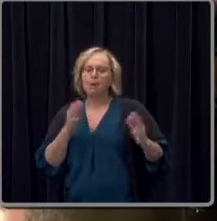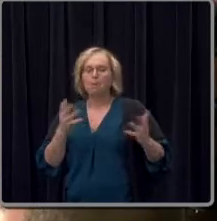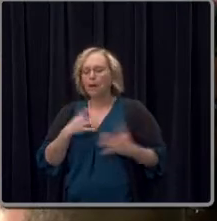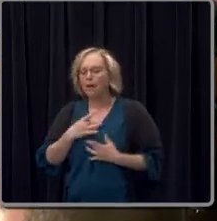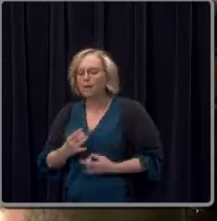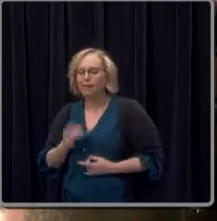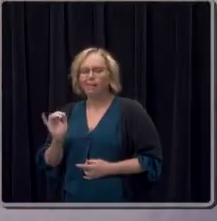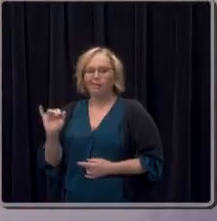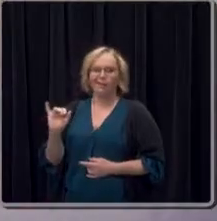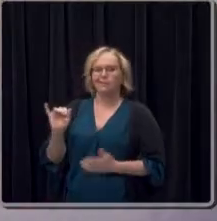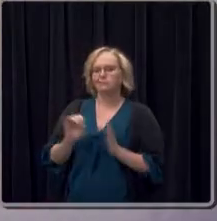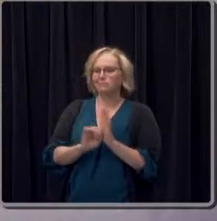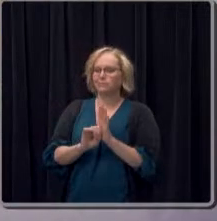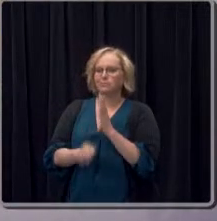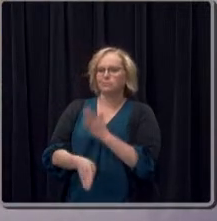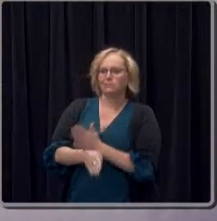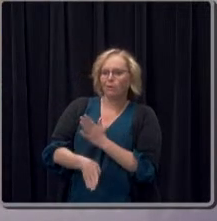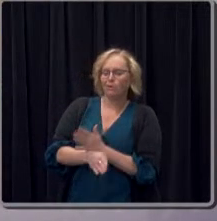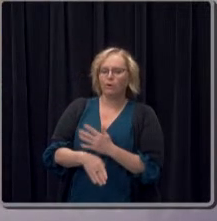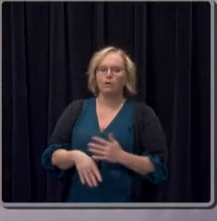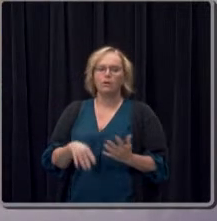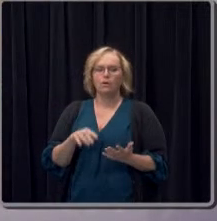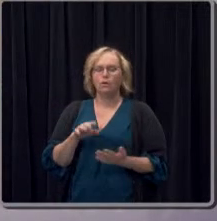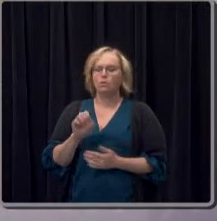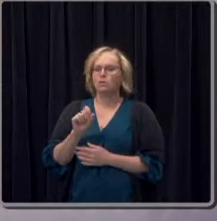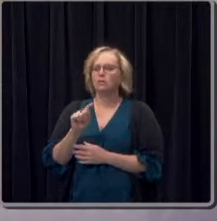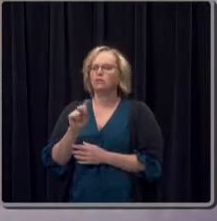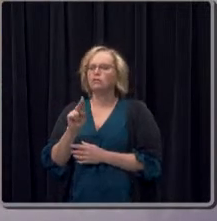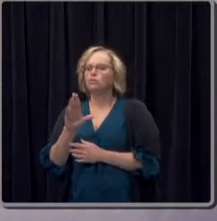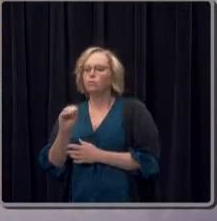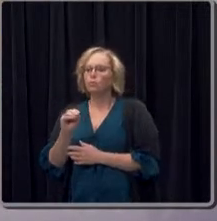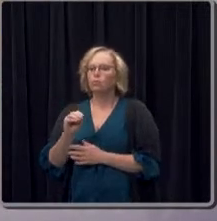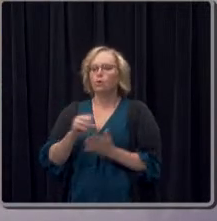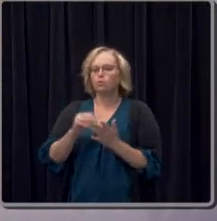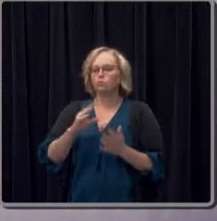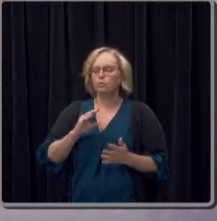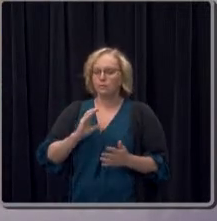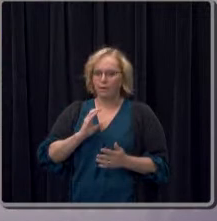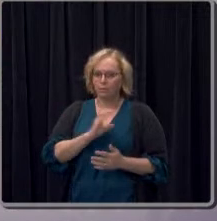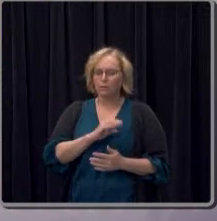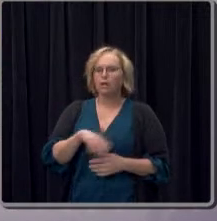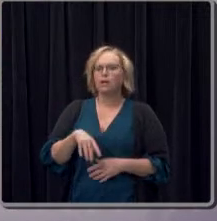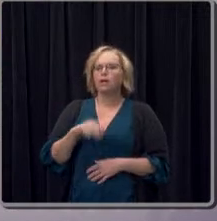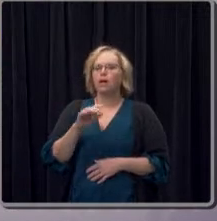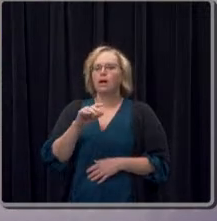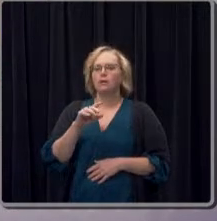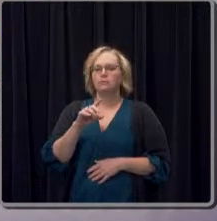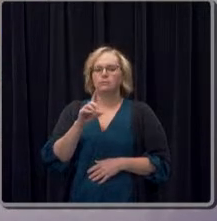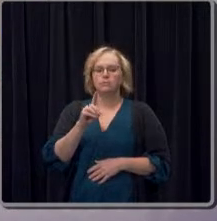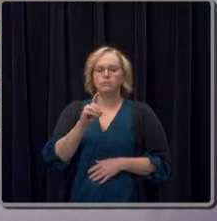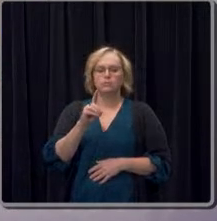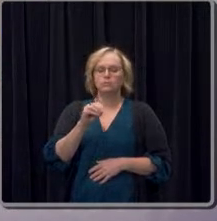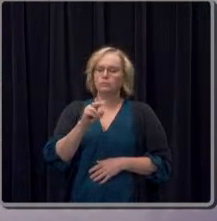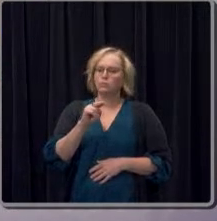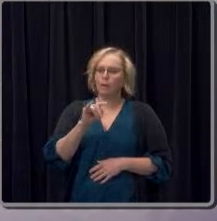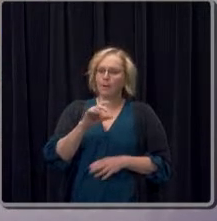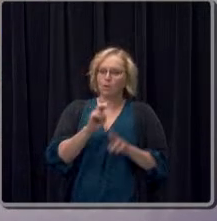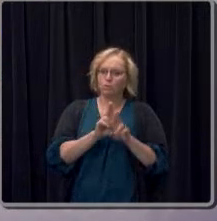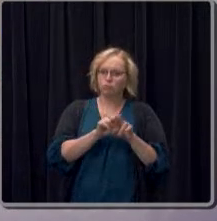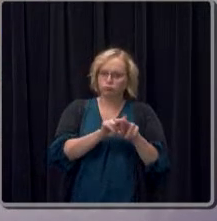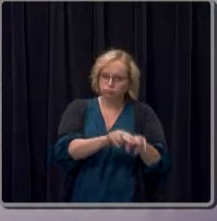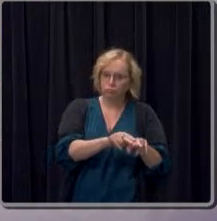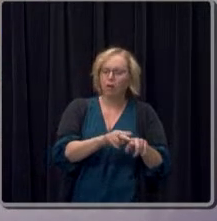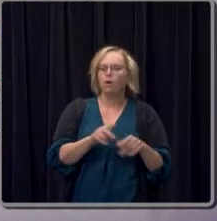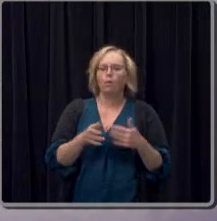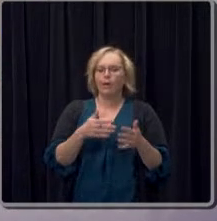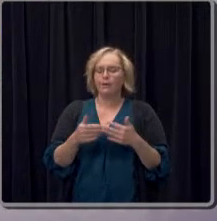soccer, student council, there's a fax den, dominoes, a wide variety. And then the kids at the beginning of the year get to pick